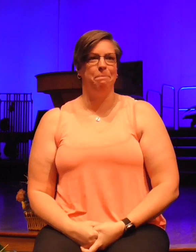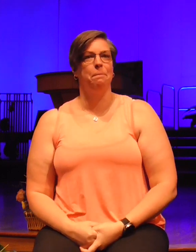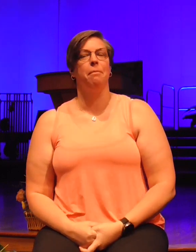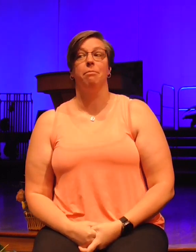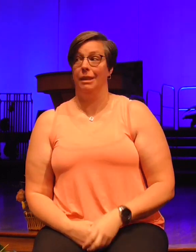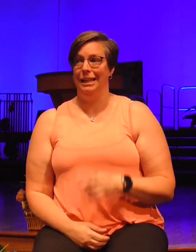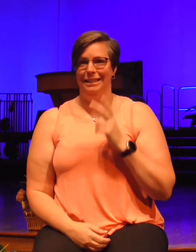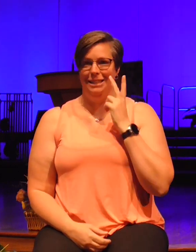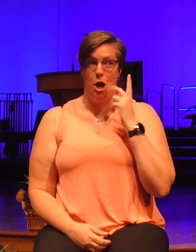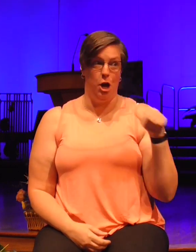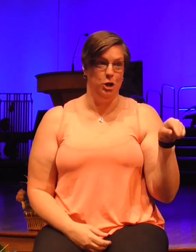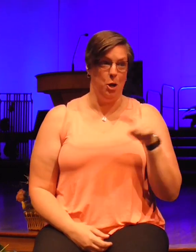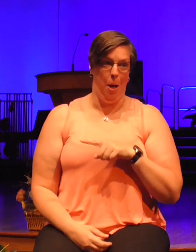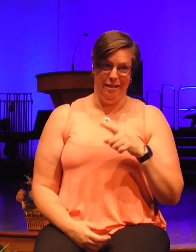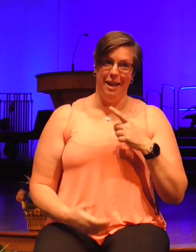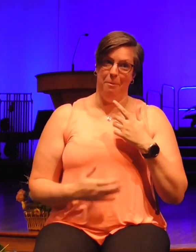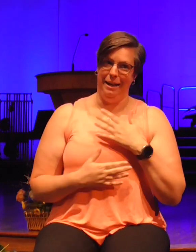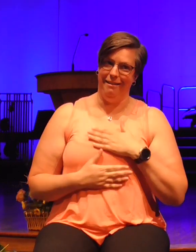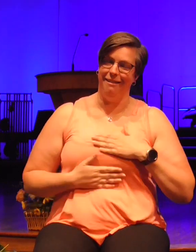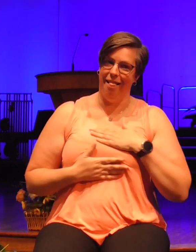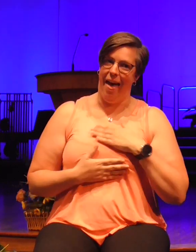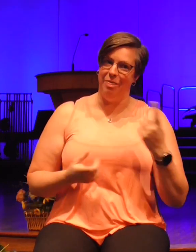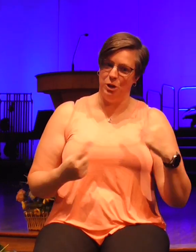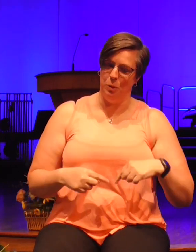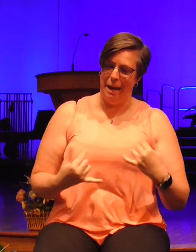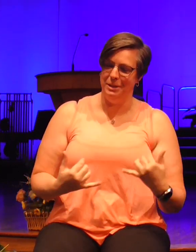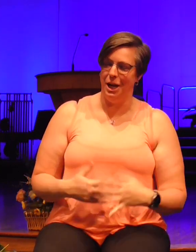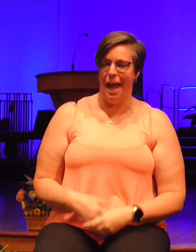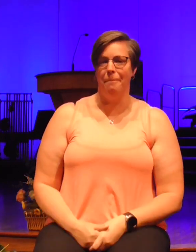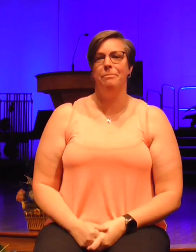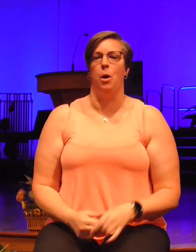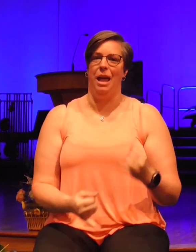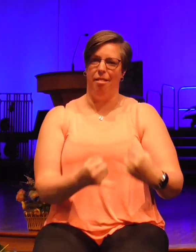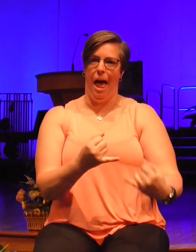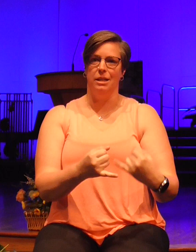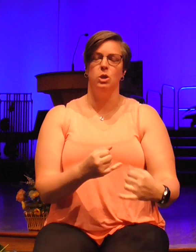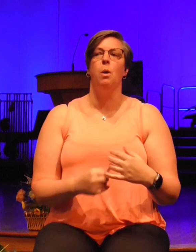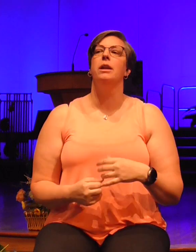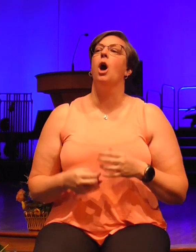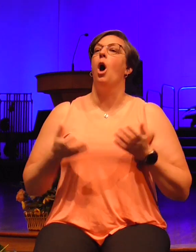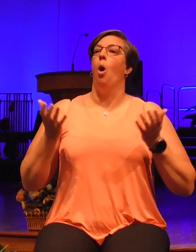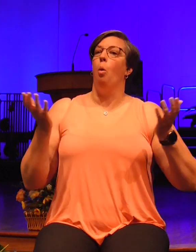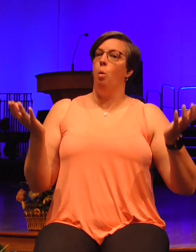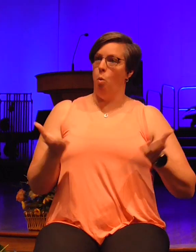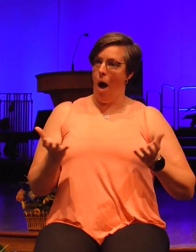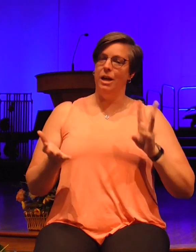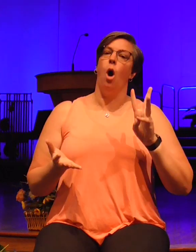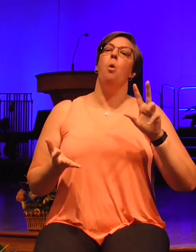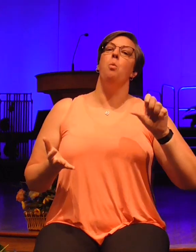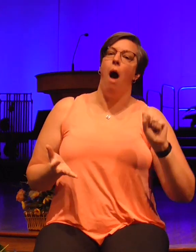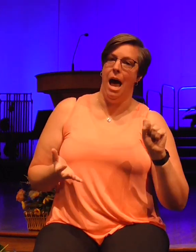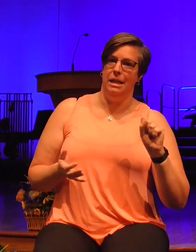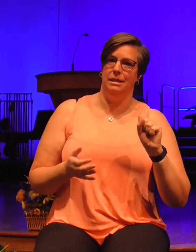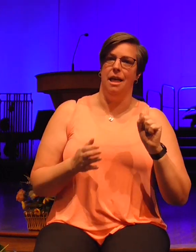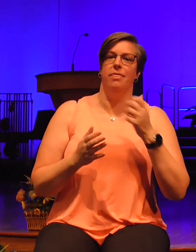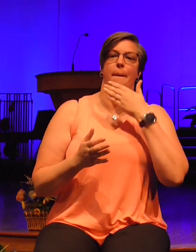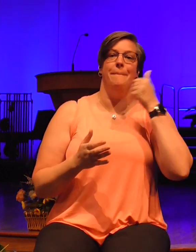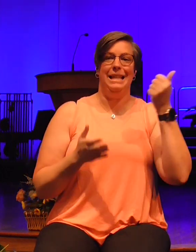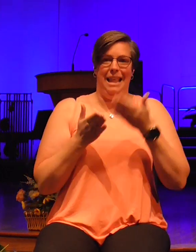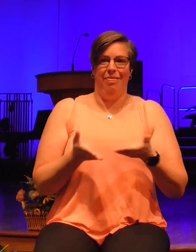See, you're going to be glad you came today, huh? The last one, what was the best thing before sliced